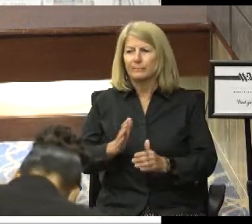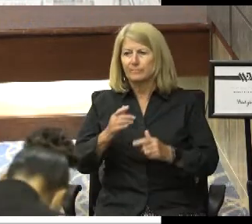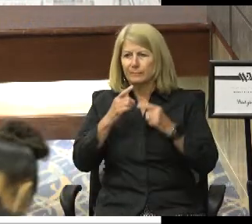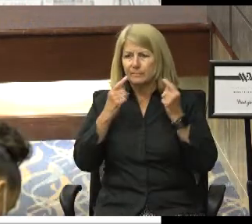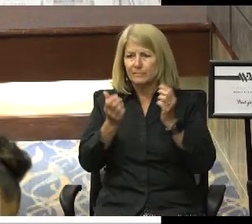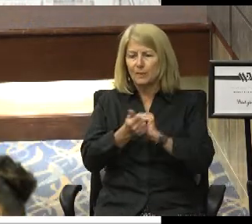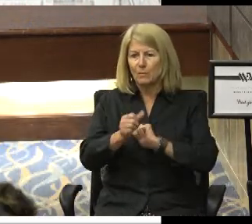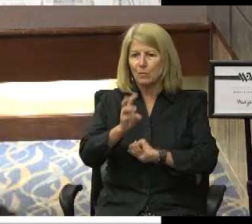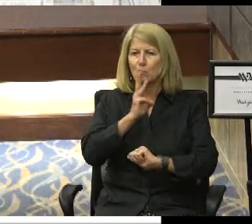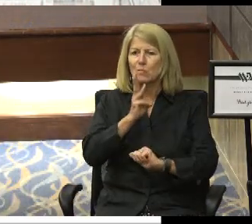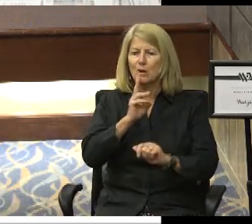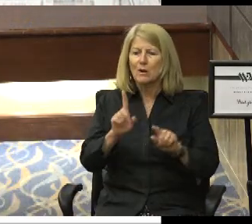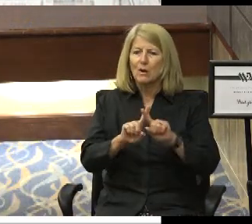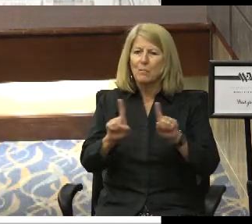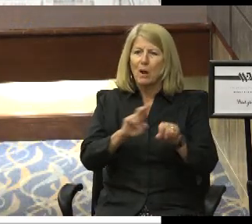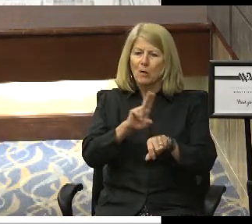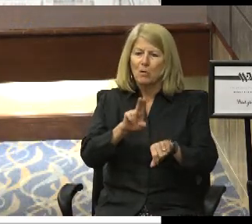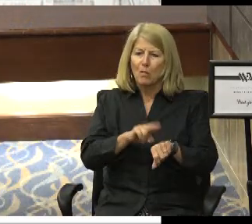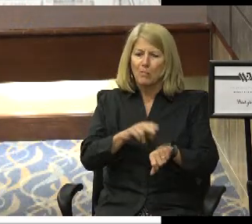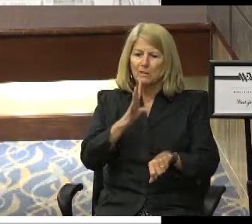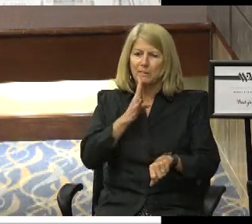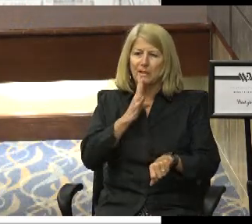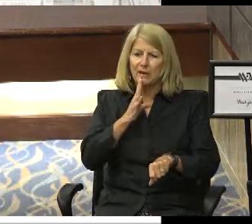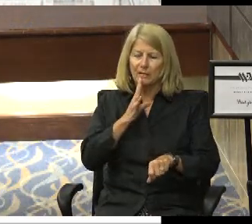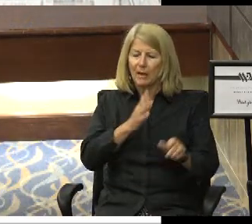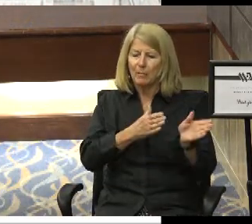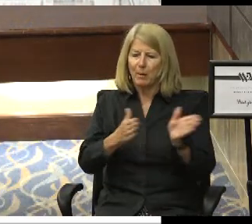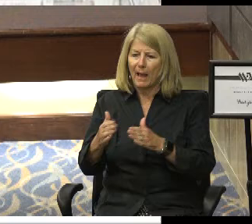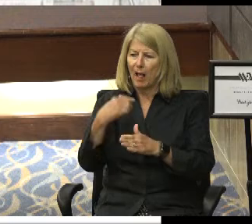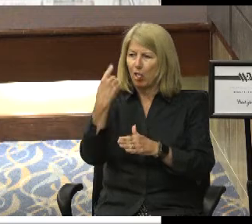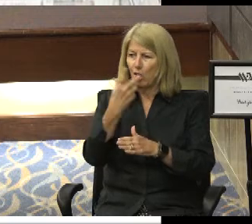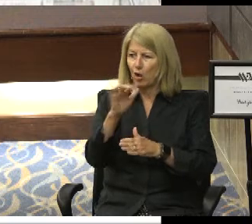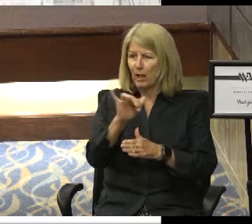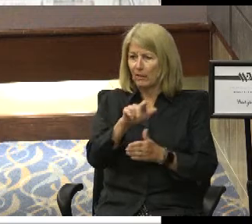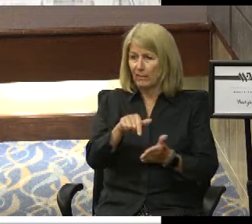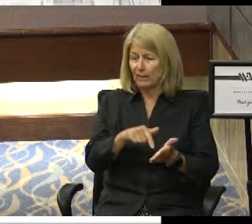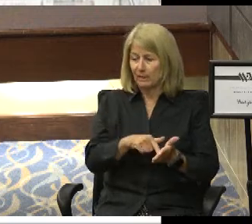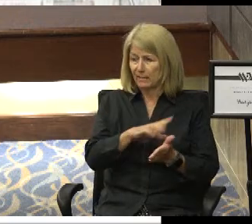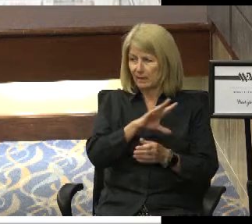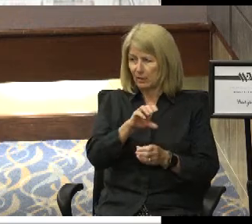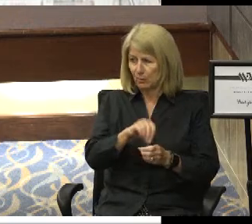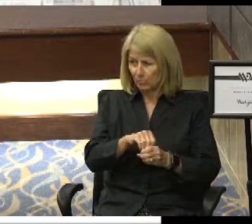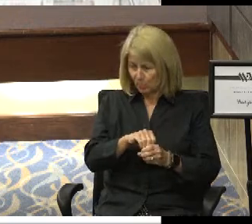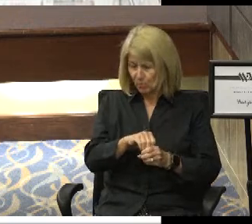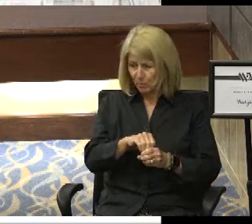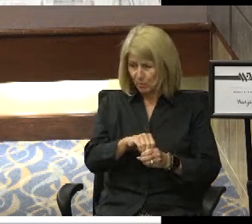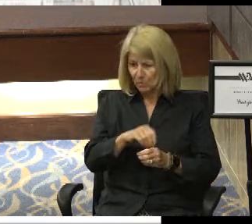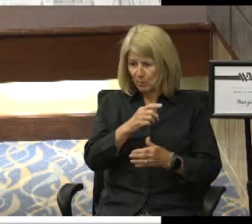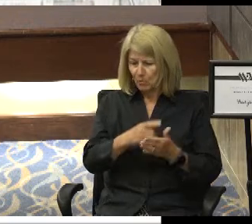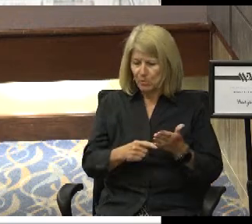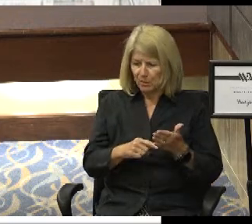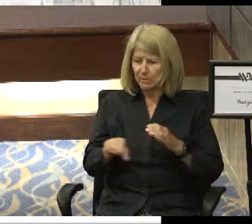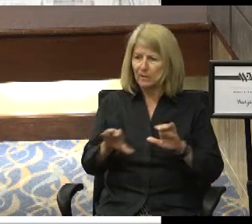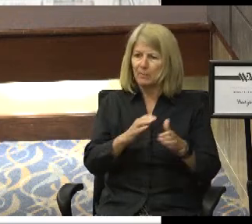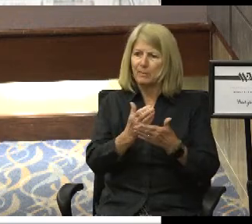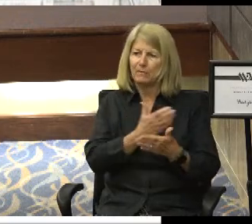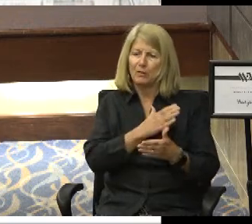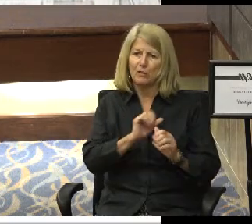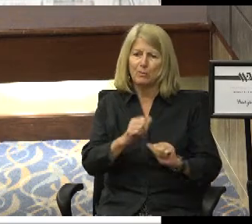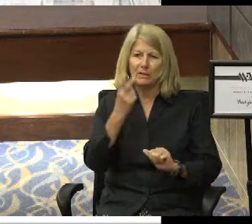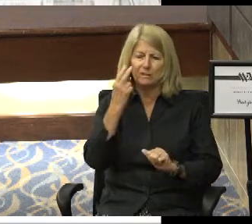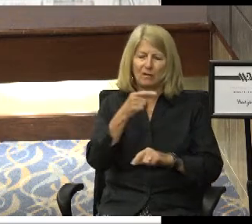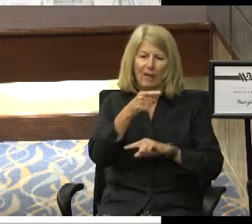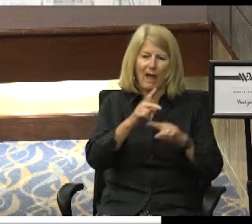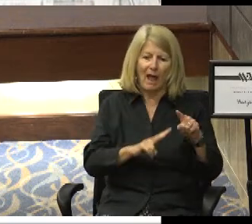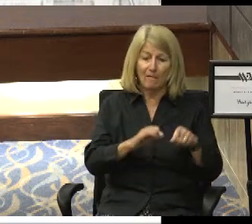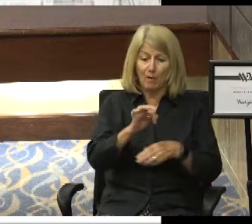but generally speaking, the plan looks like this, and it incorporates those items that I just went through before. You can see on the half block between